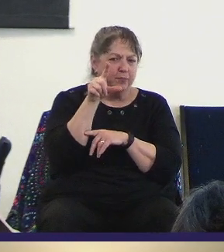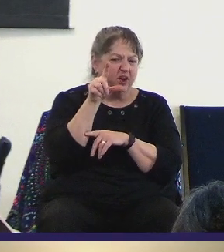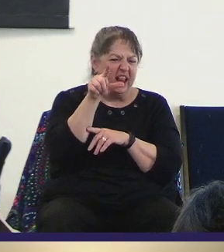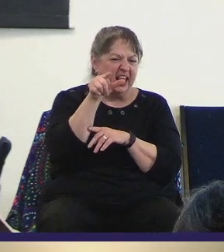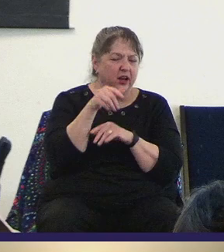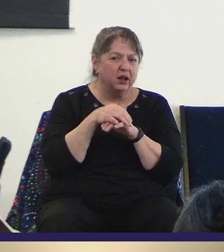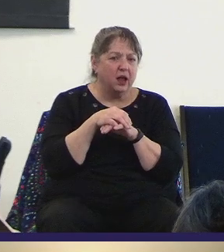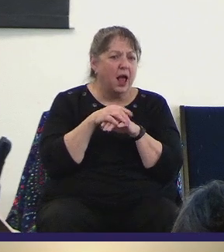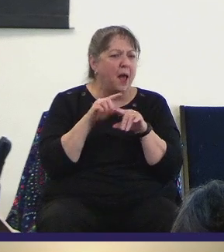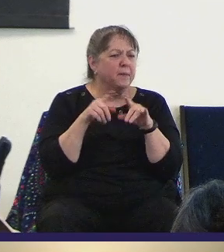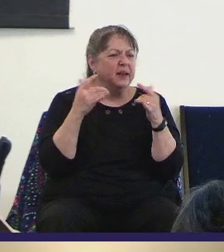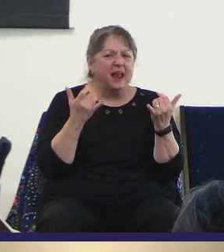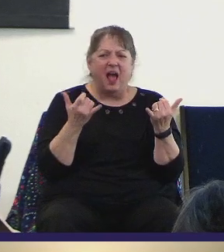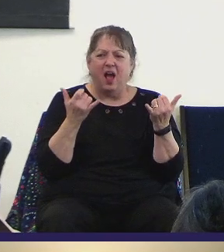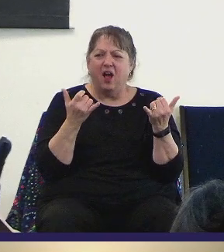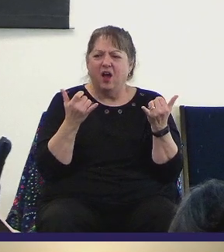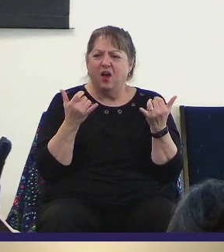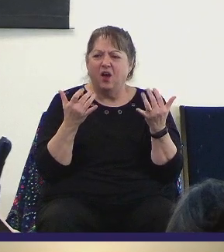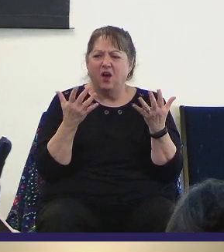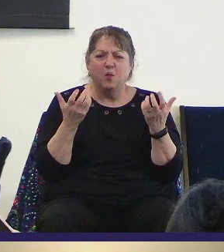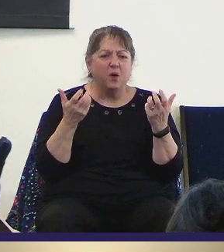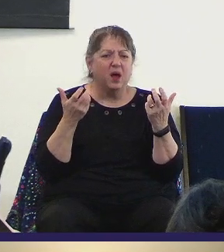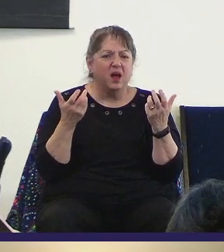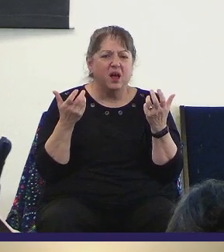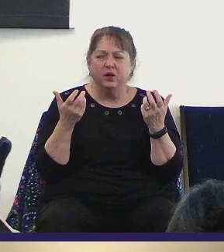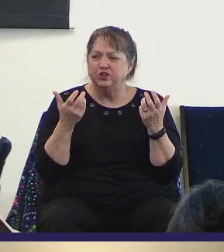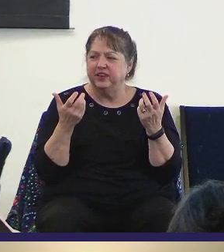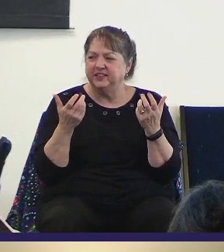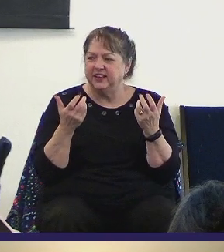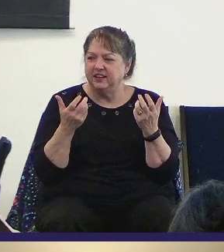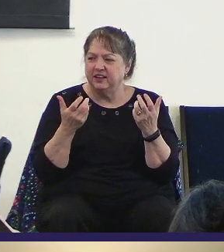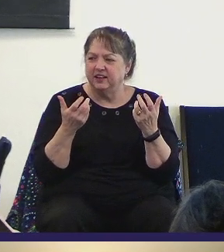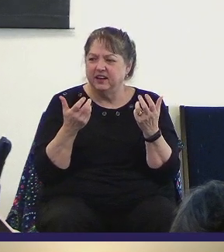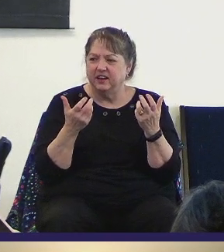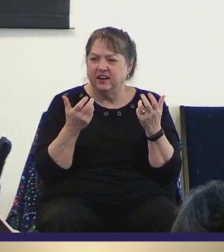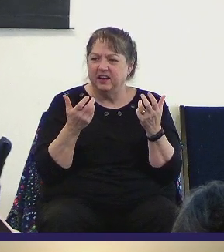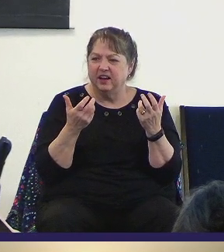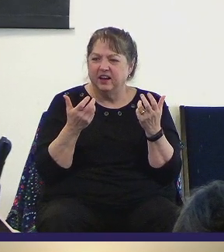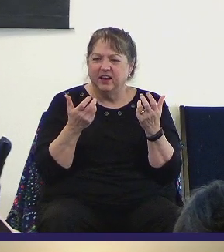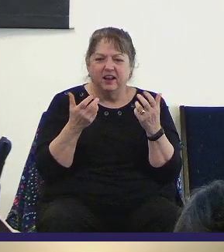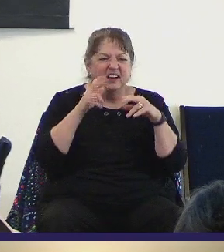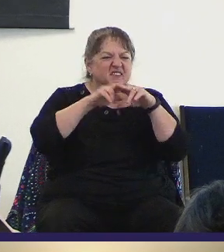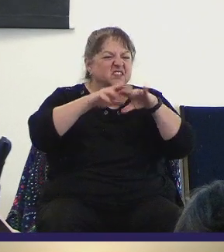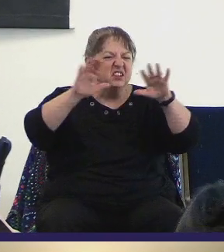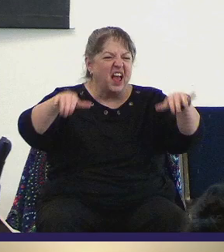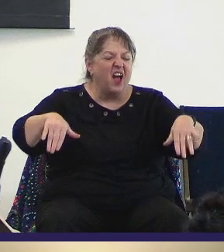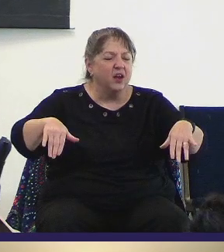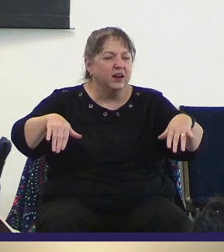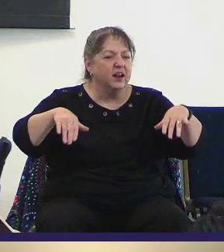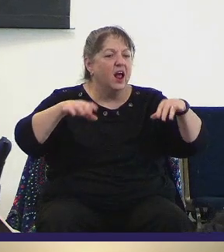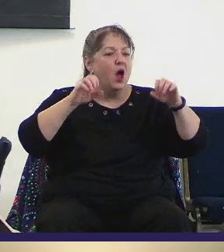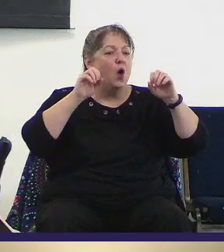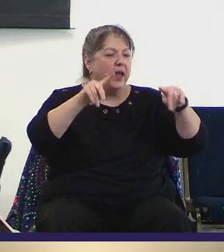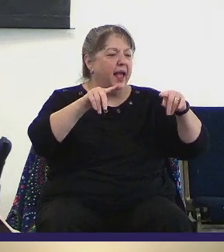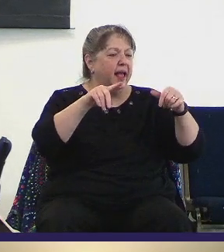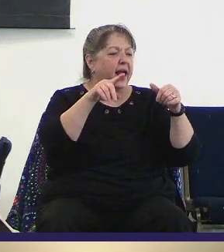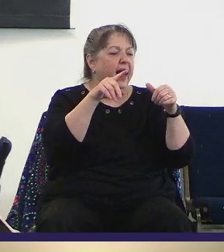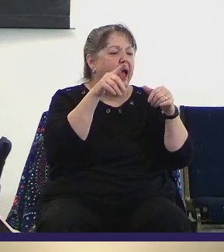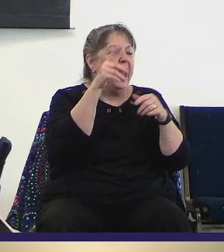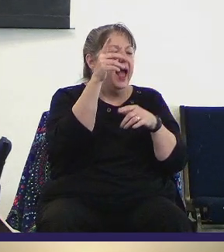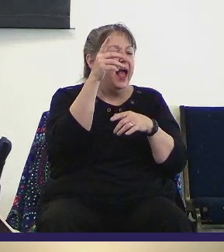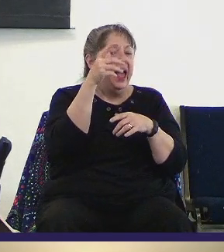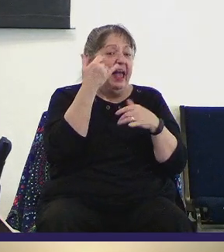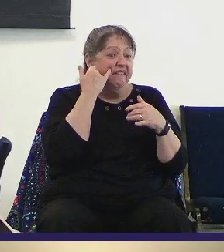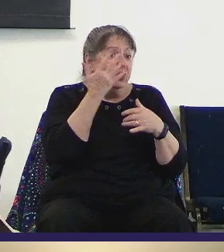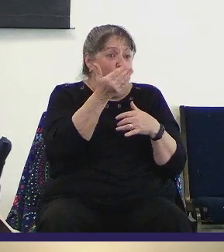let's open the door for anybody who want to share. Well, I'm going to be first. And then you can sit down, please. But I just